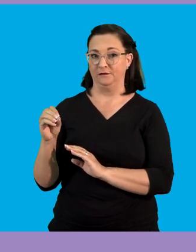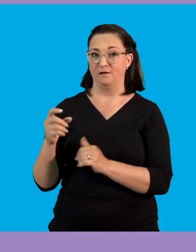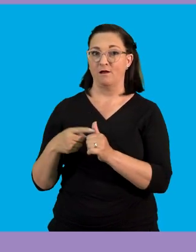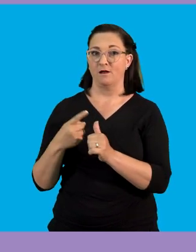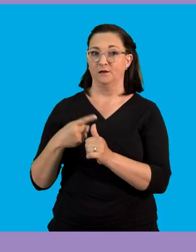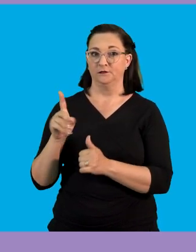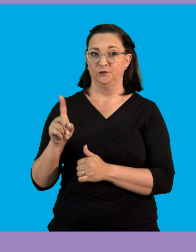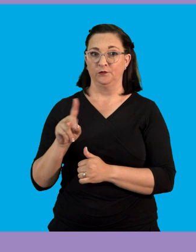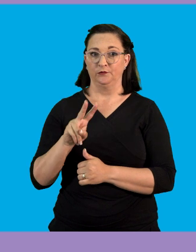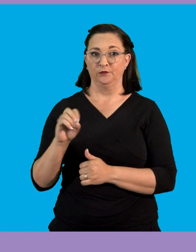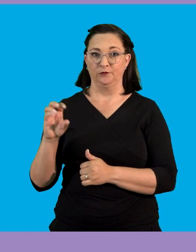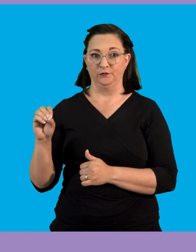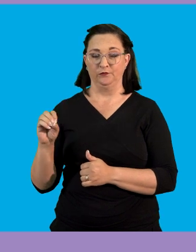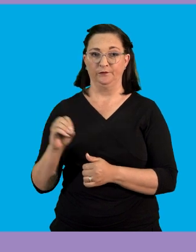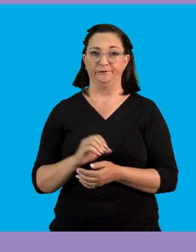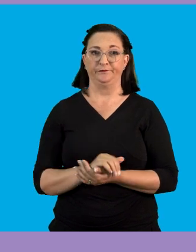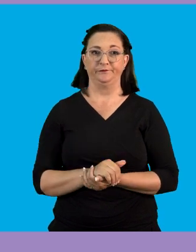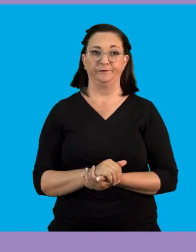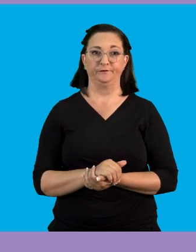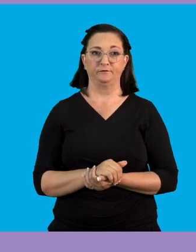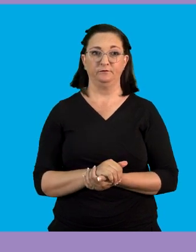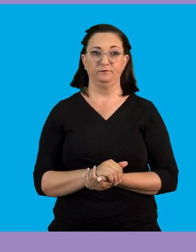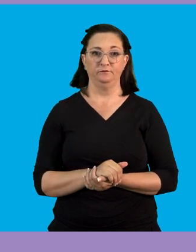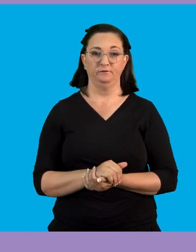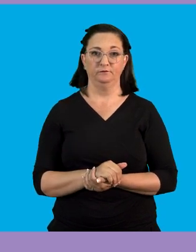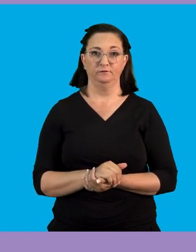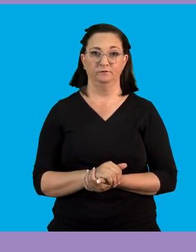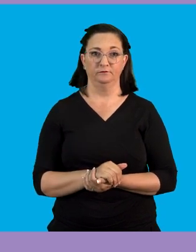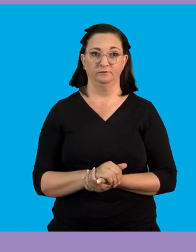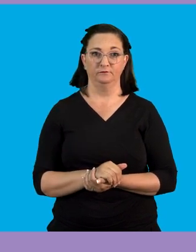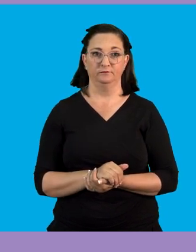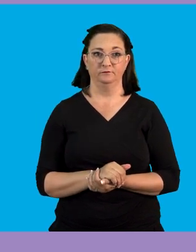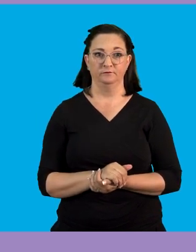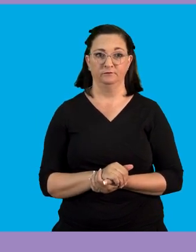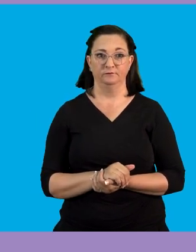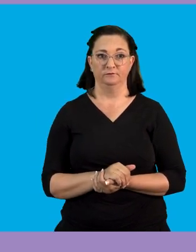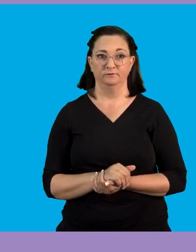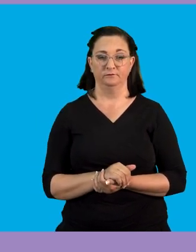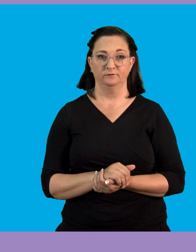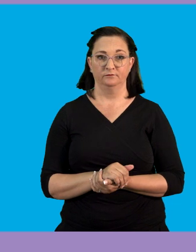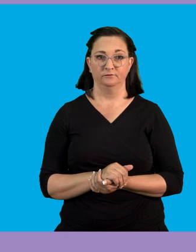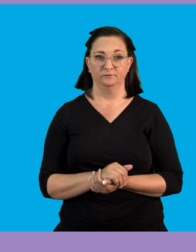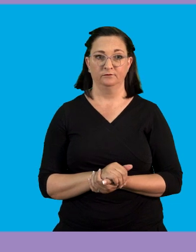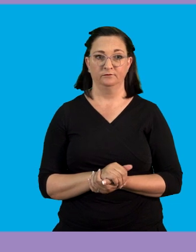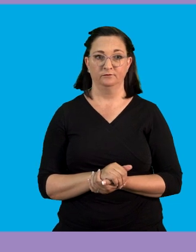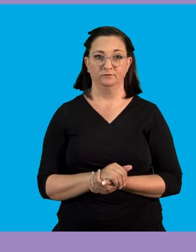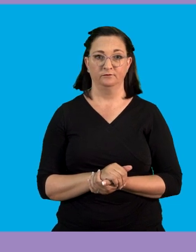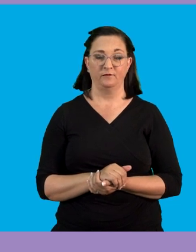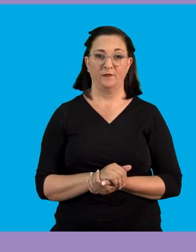minus 160 degrees would give us 200 degrees. And then